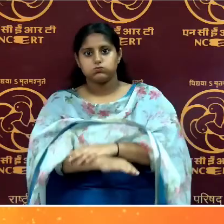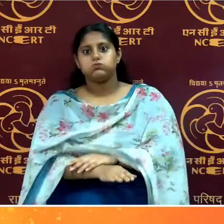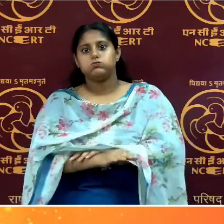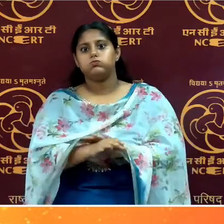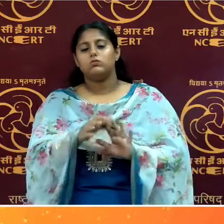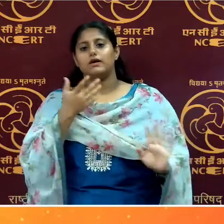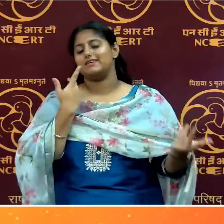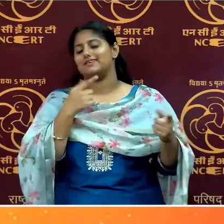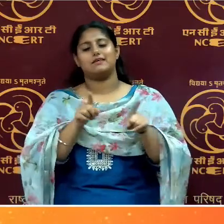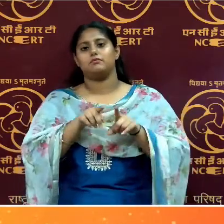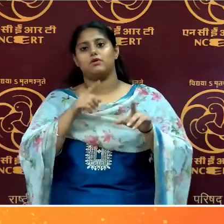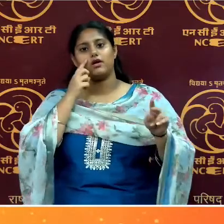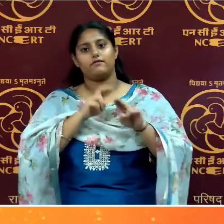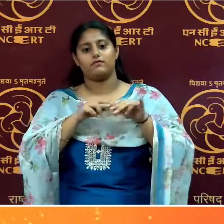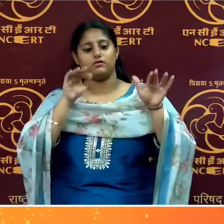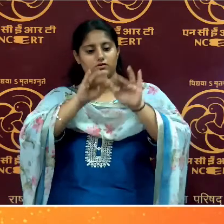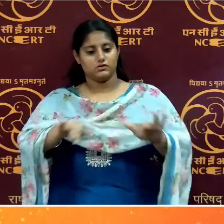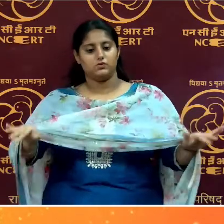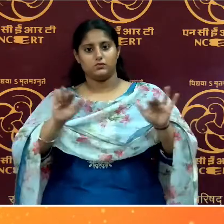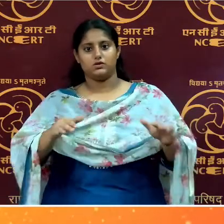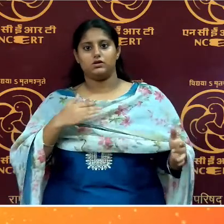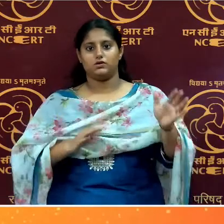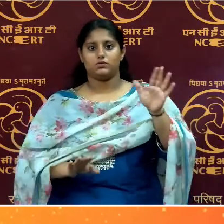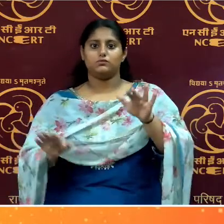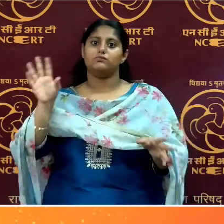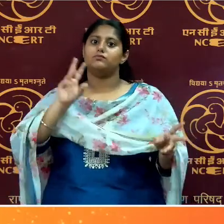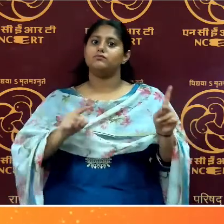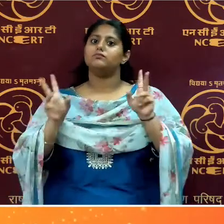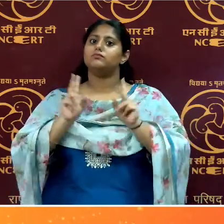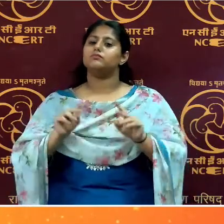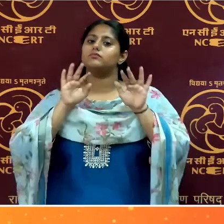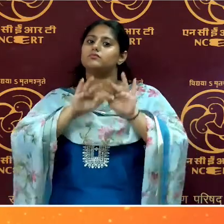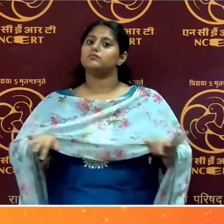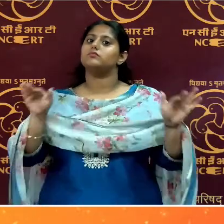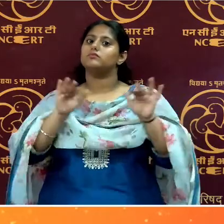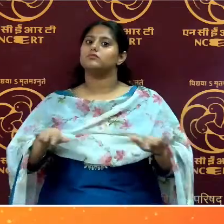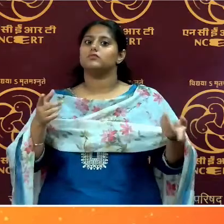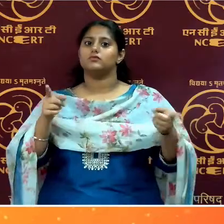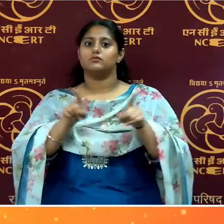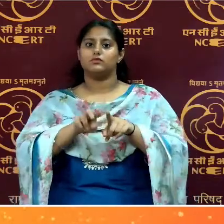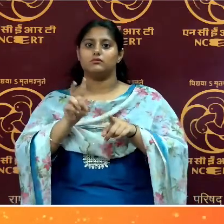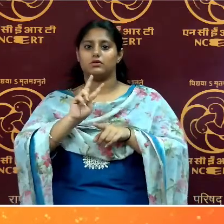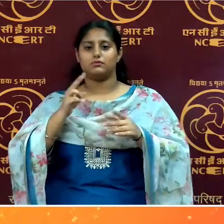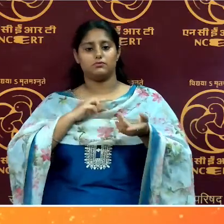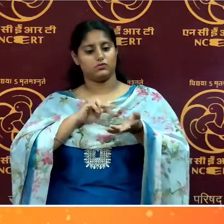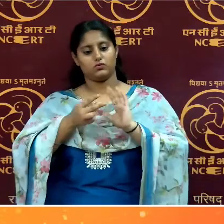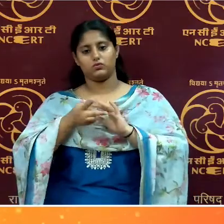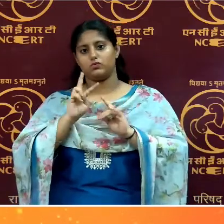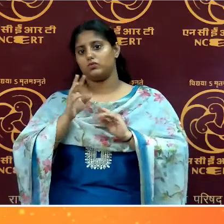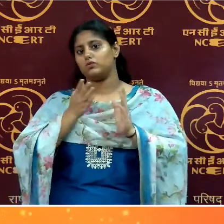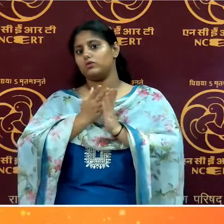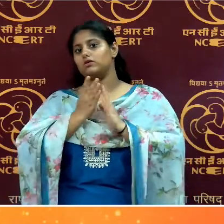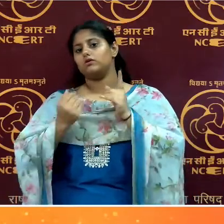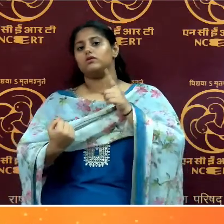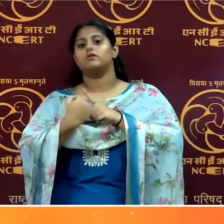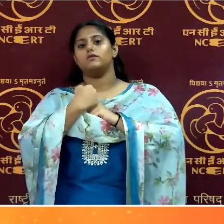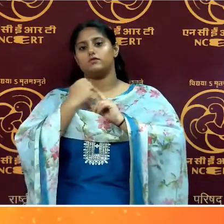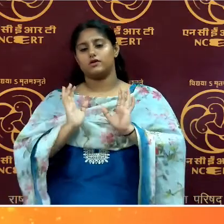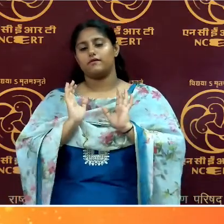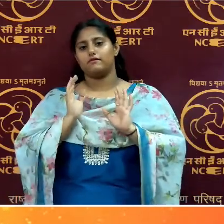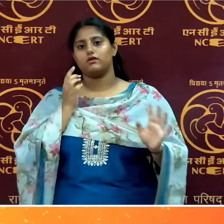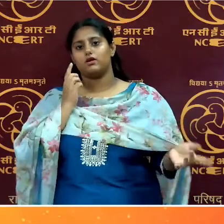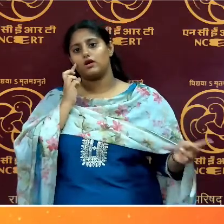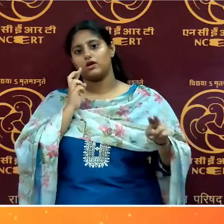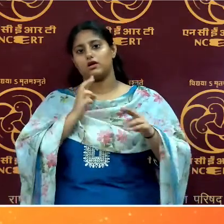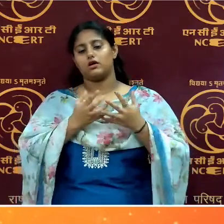is not a swimmer, the person comes upward again and again. So that's the buoyant force acting on the body. Buoyant force acting, but then what happens when the